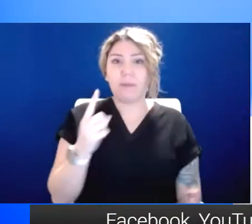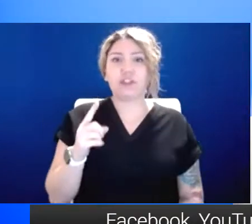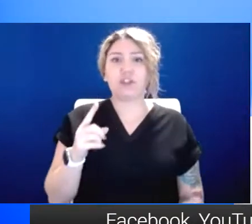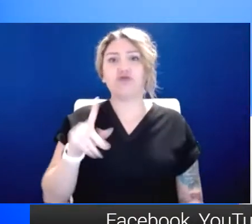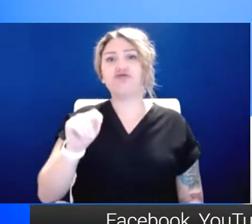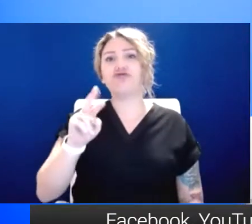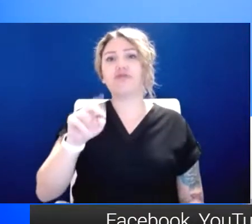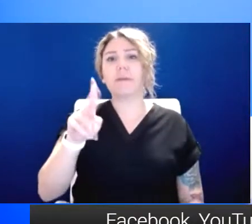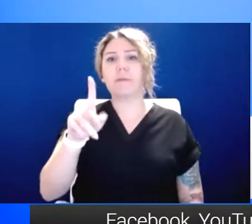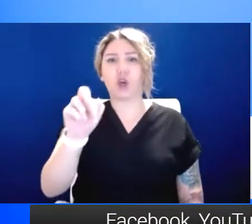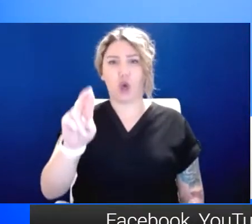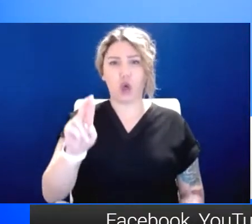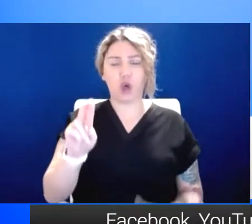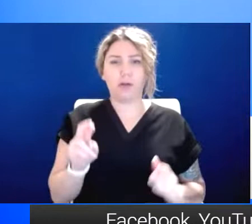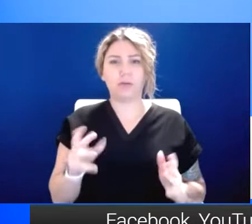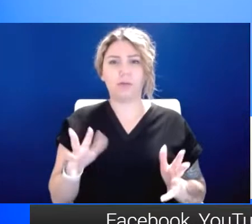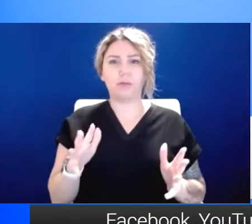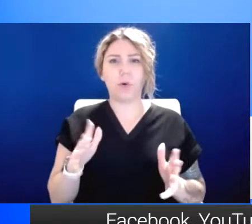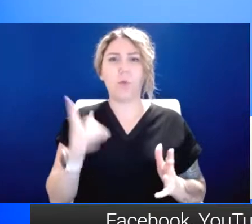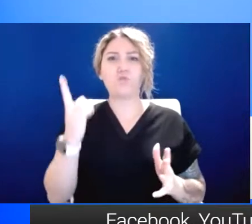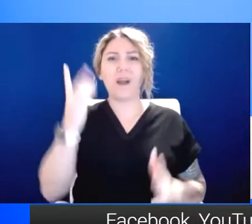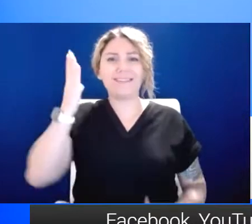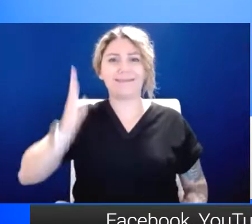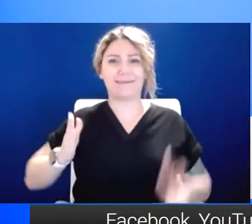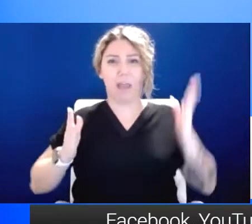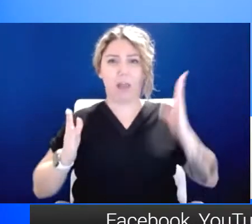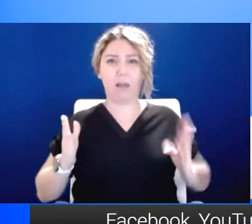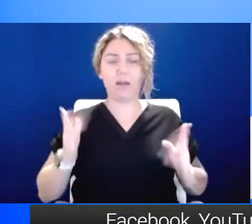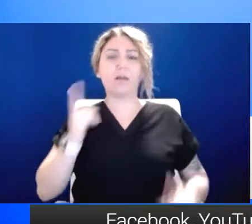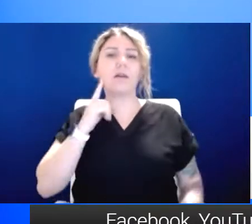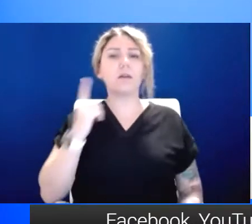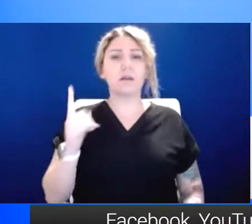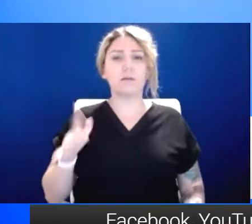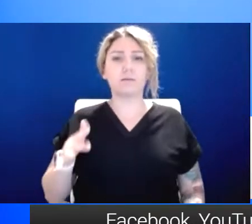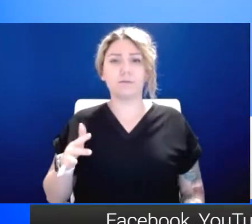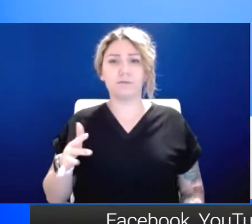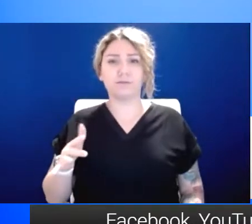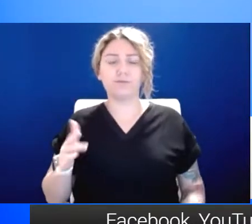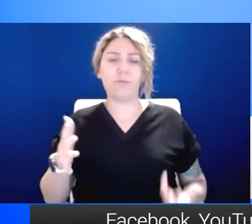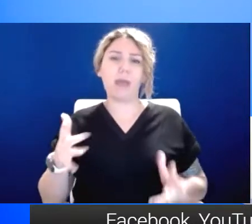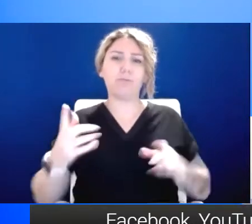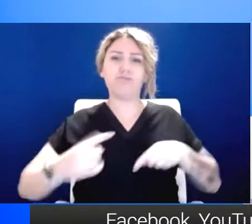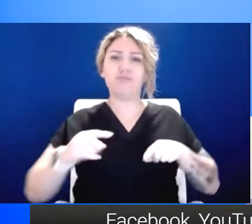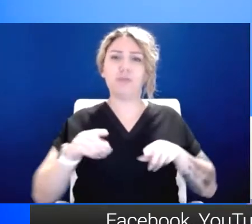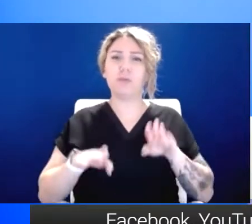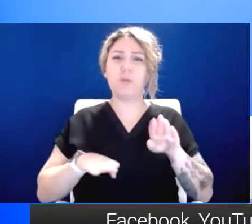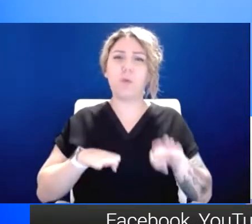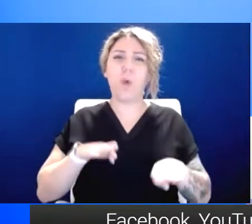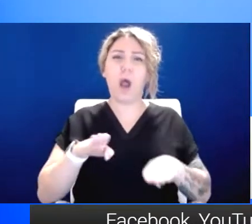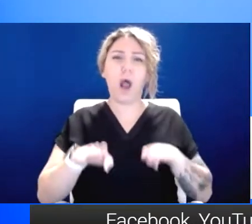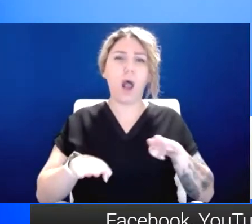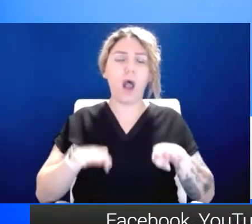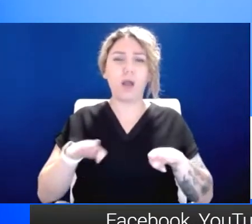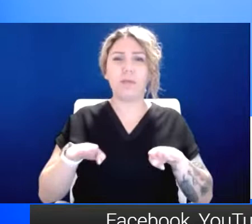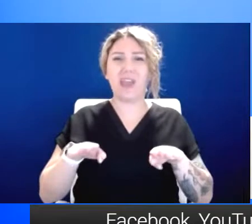usually starts on one side. Other than the tremor, the patient may have some walking difficulty, maybe